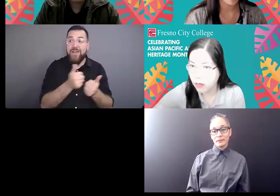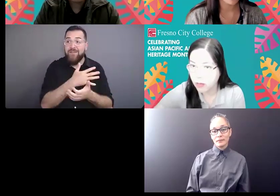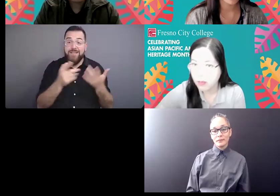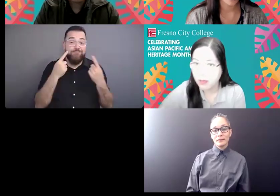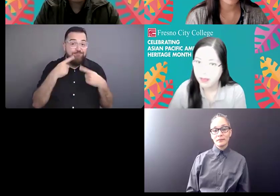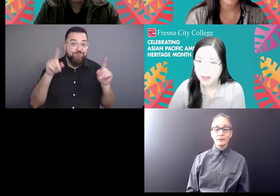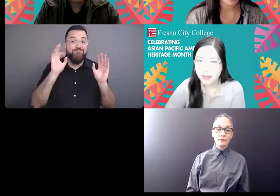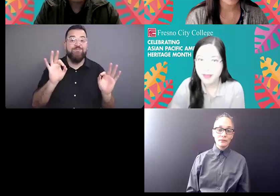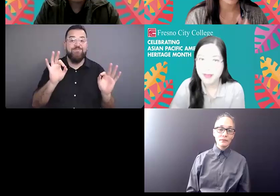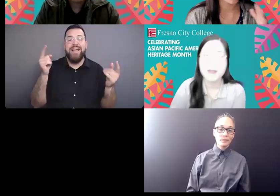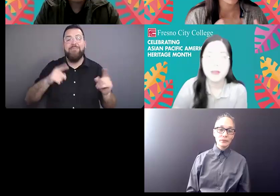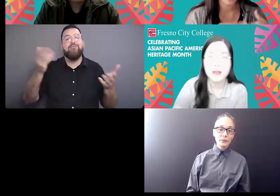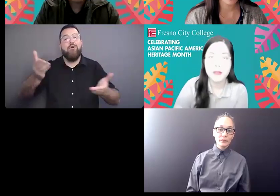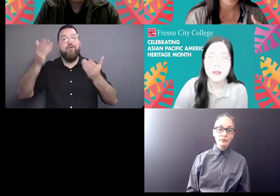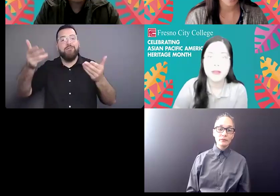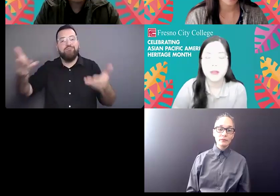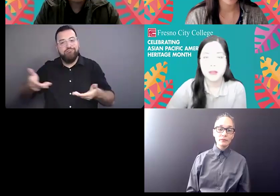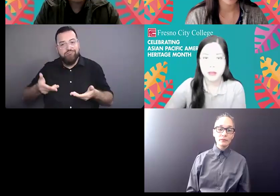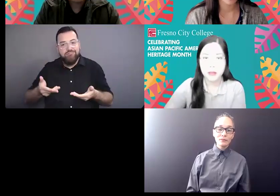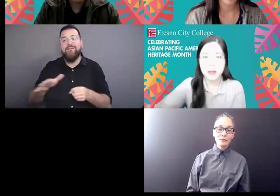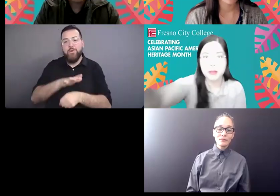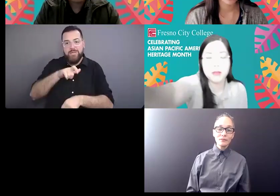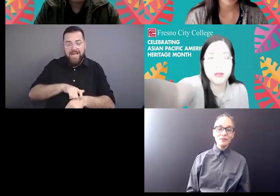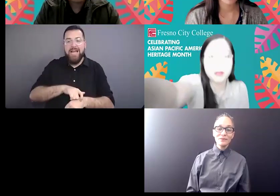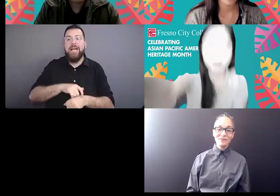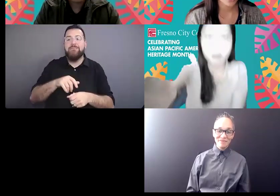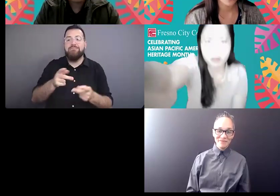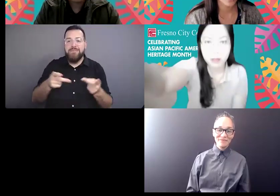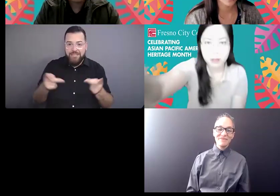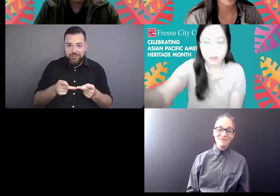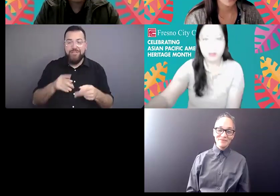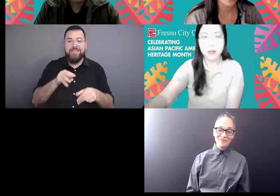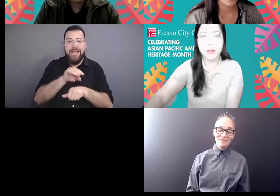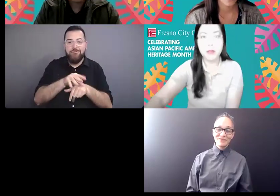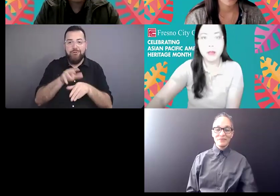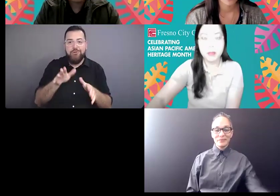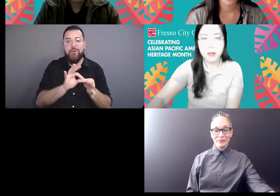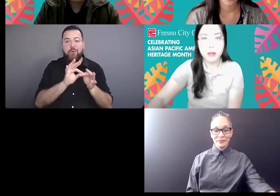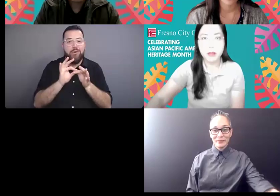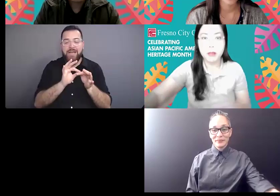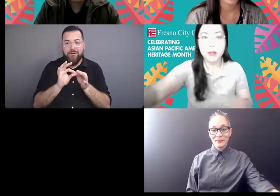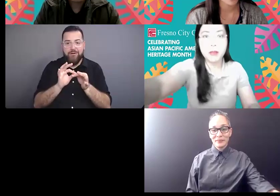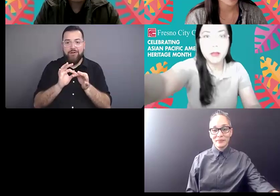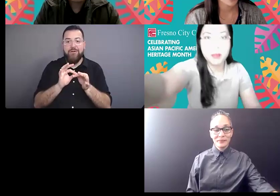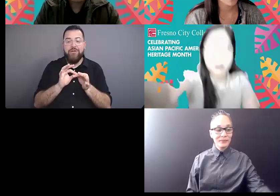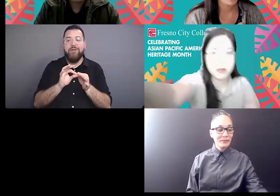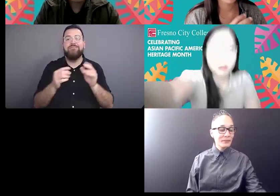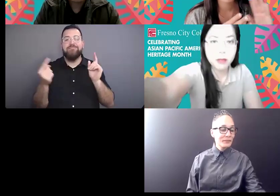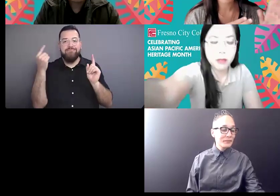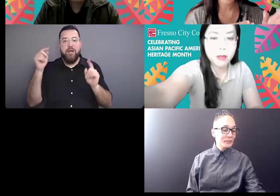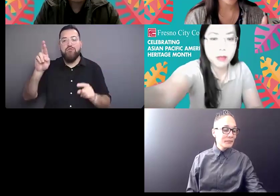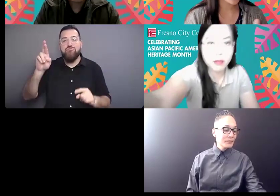I was offered a full-time role. So I had started applying and I got a full-time counselor coordinator role at DSPNS over at Reedley